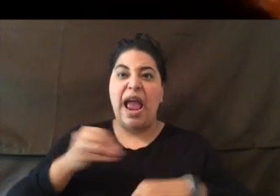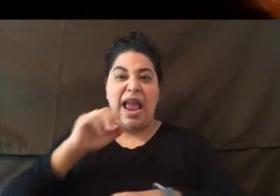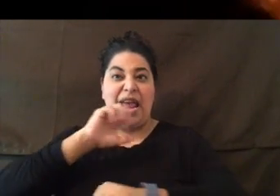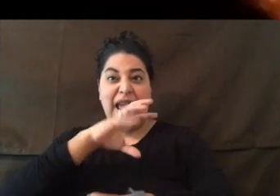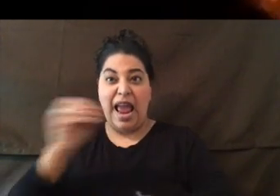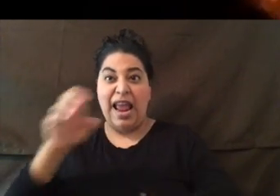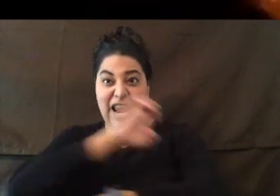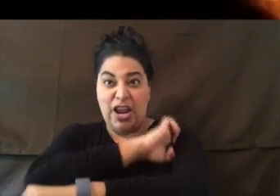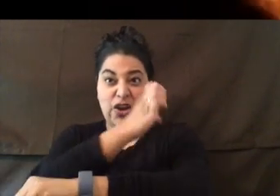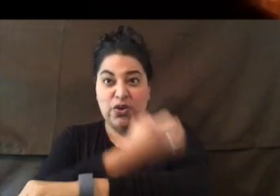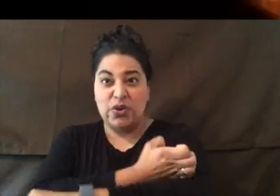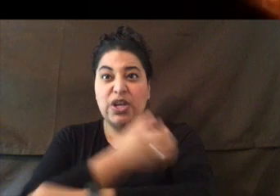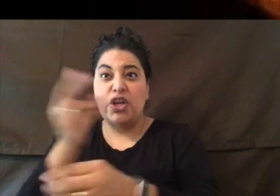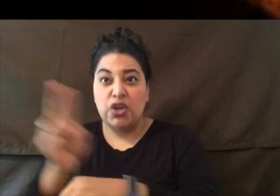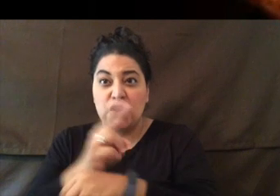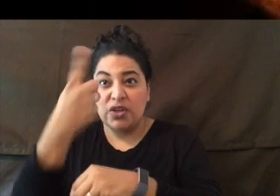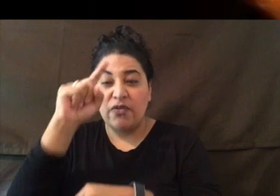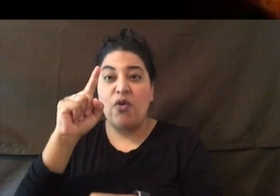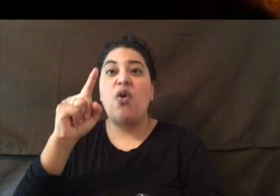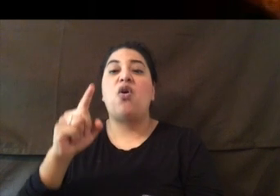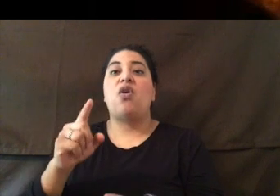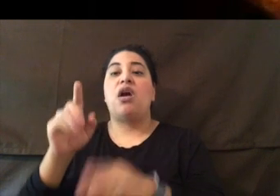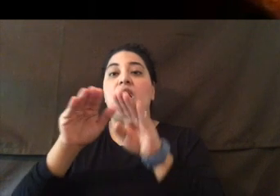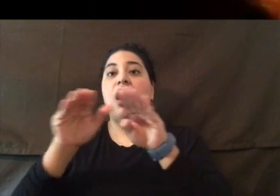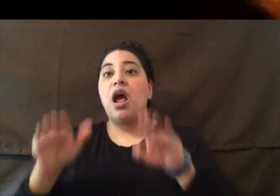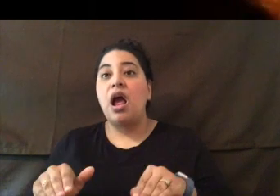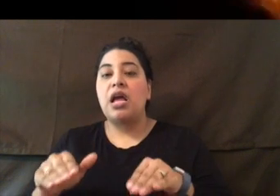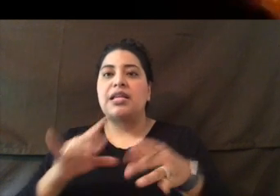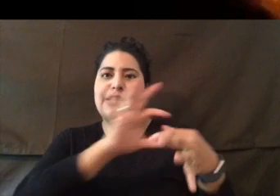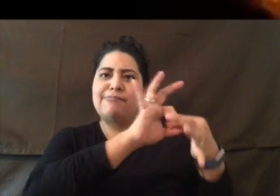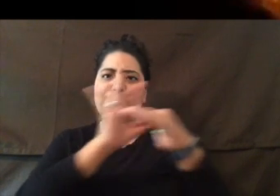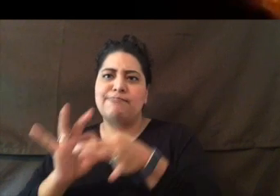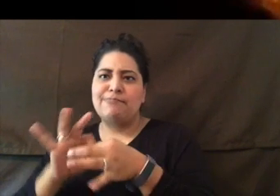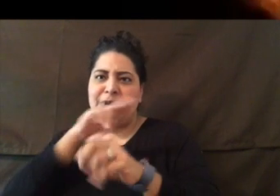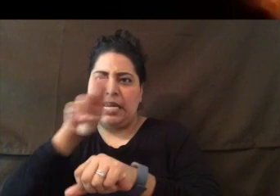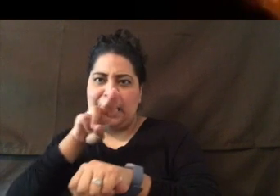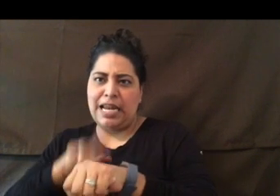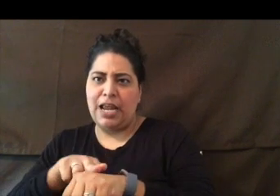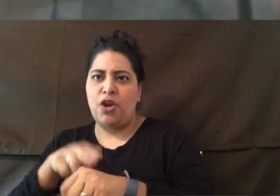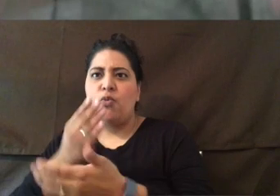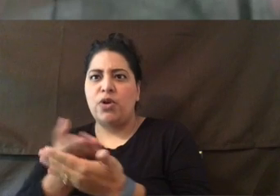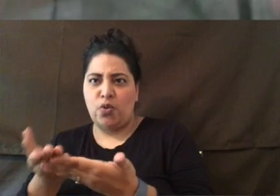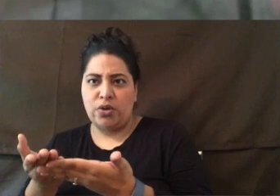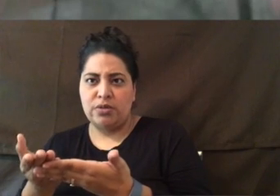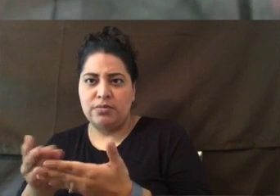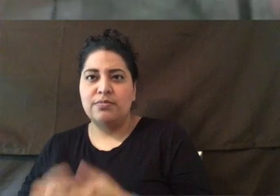used to heat and cool our homes, is derived from natural resources.